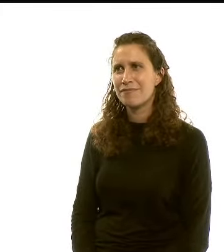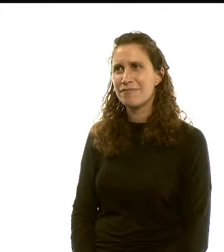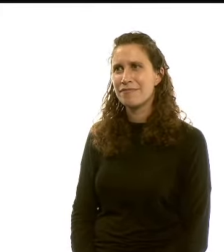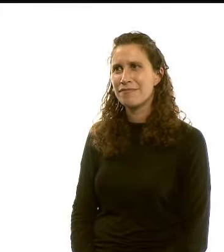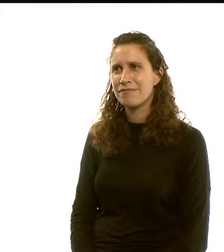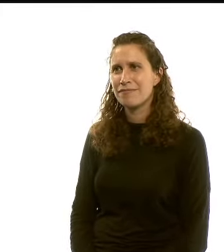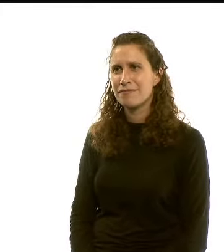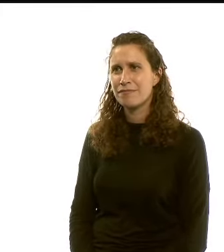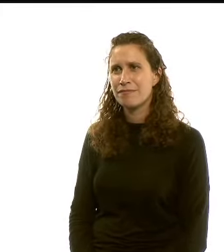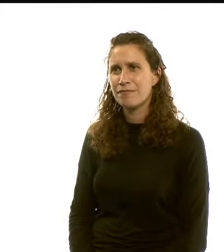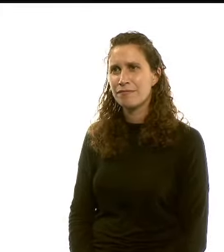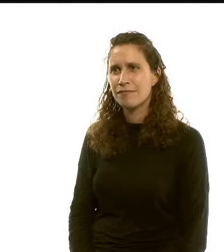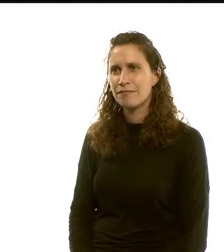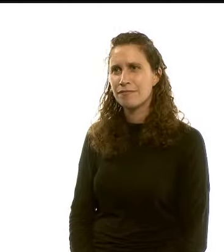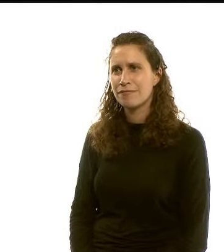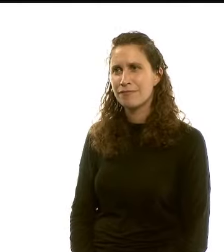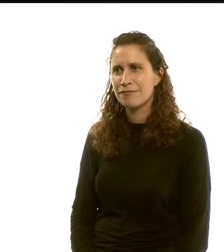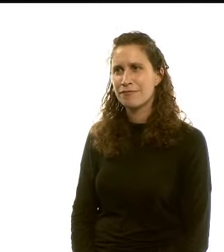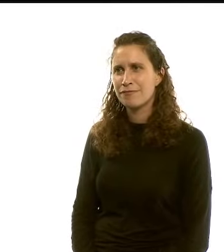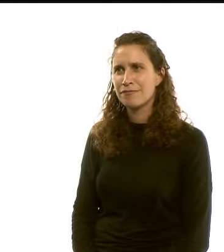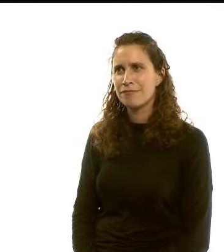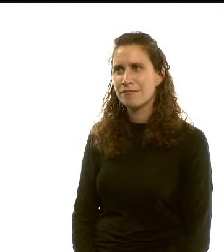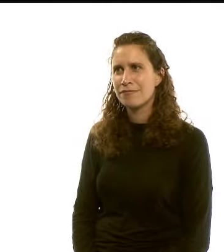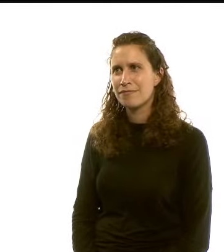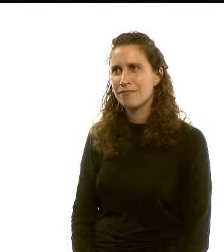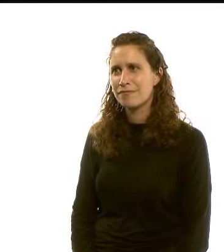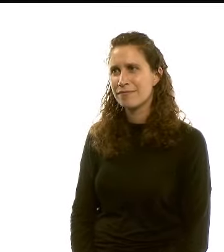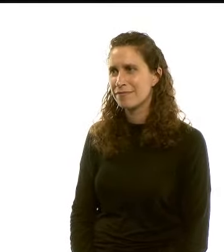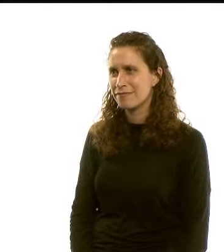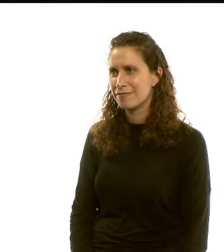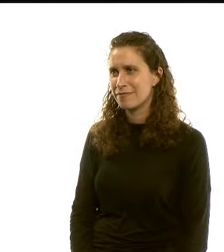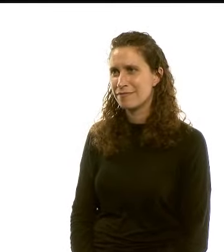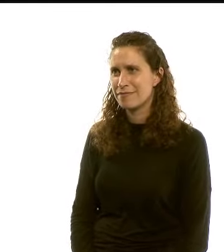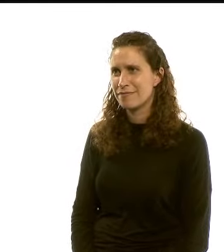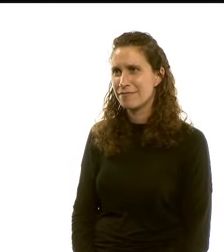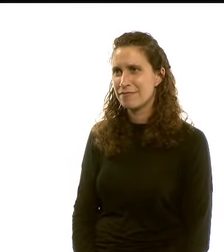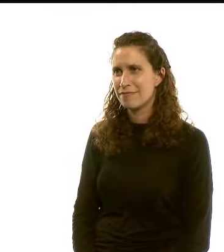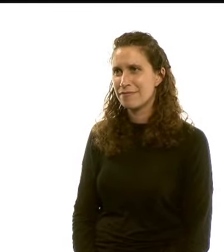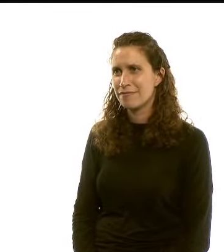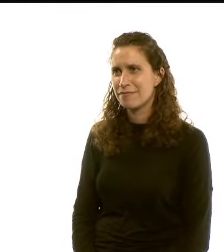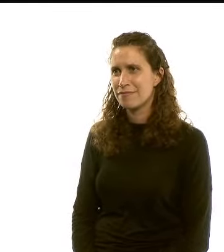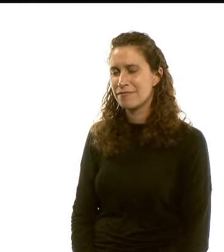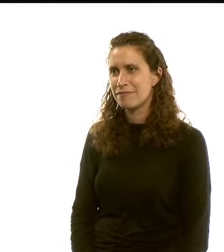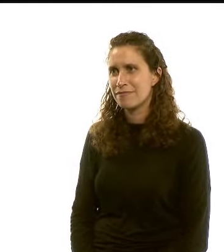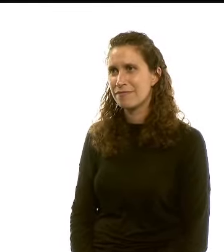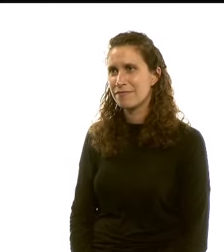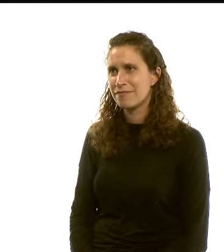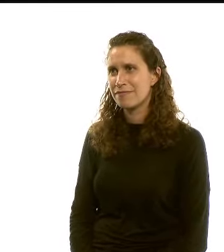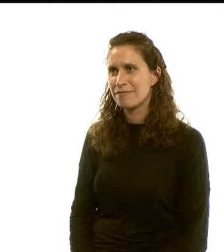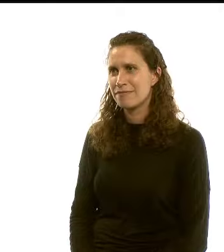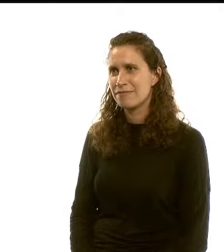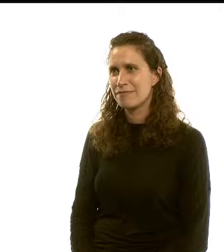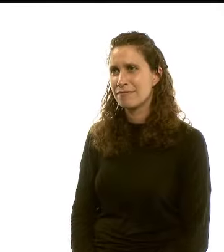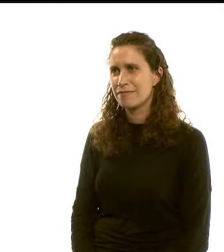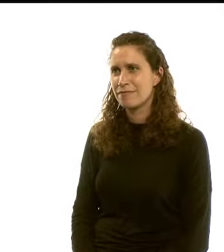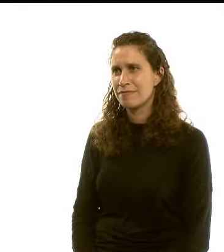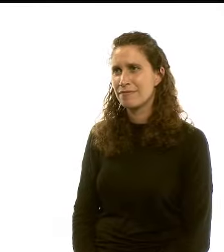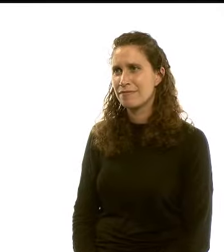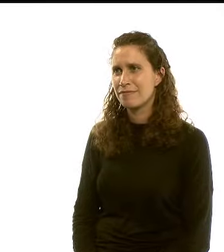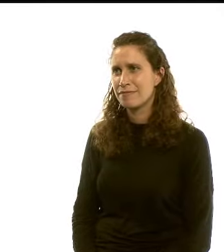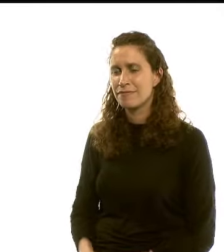use that. Yeah, okay. Oh, I love these ones that are Nice slightly little combination. iridescent there, and I'm going to do I feel 3 like in a yours row. is matching. Okay, so just